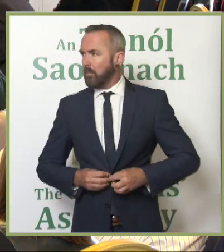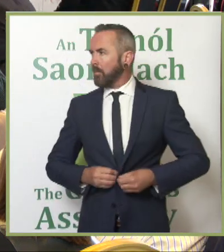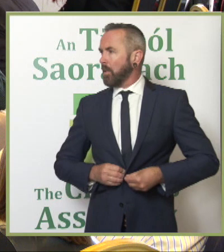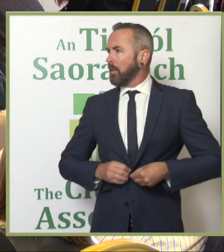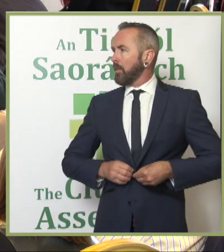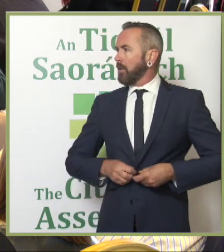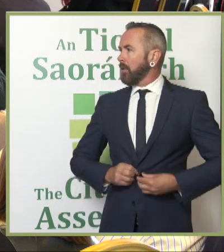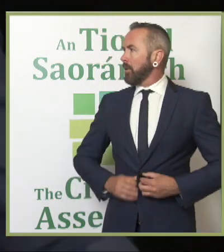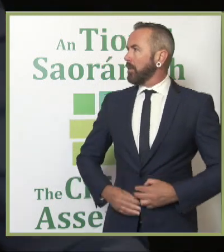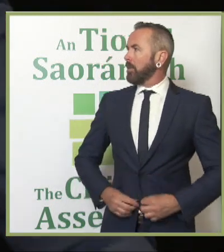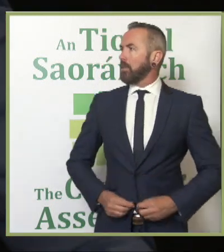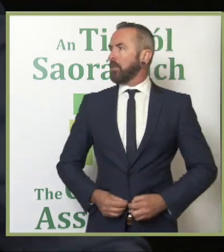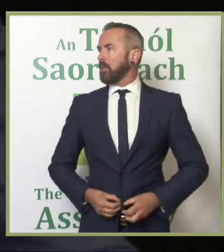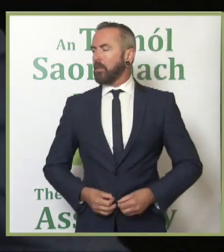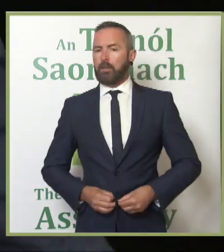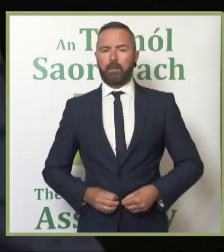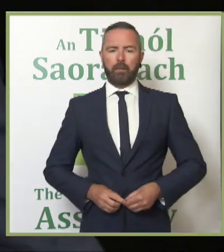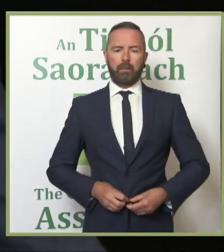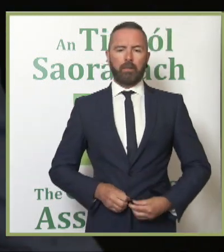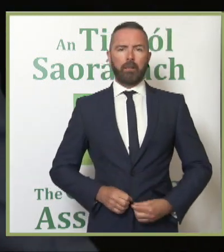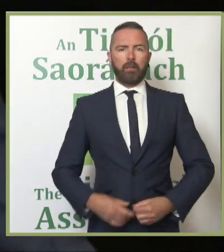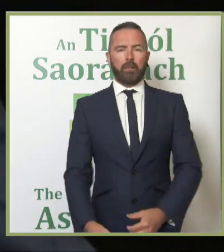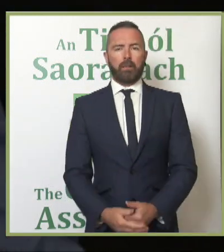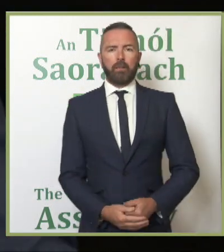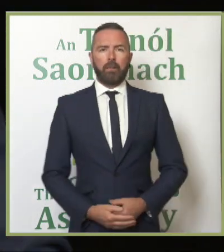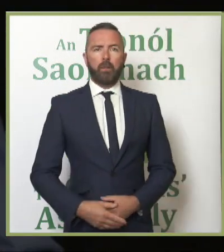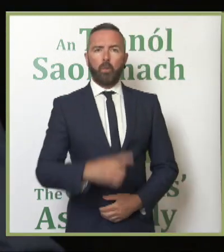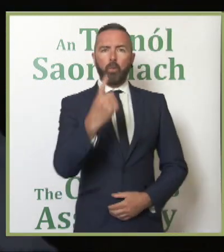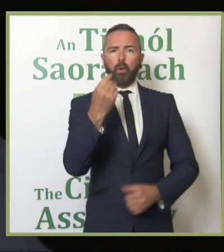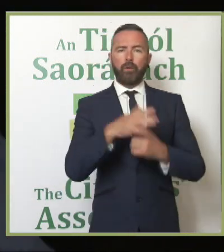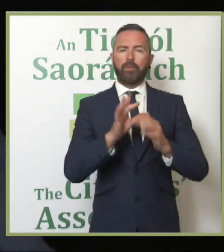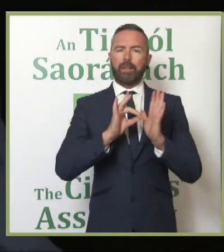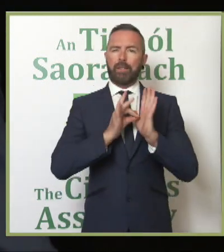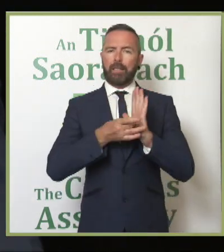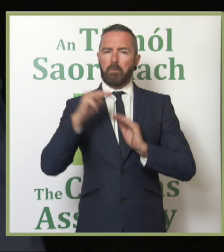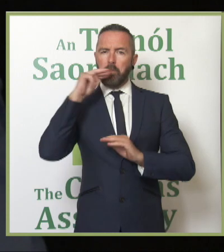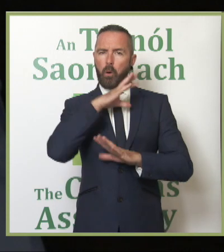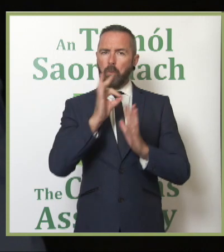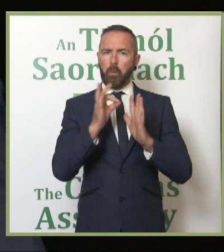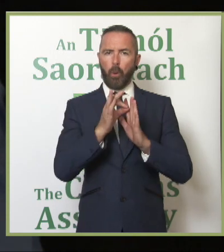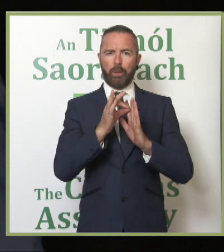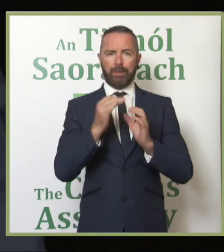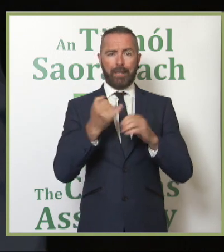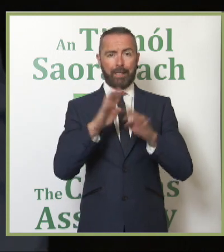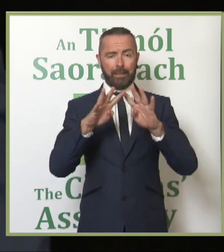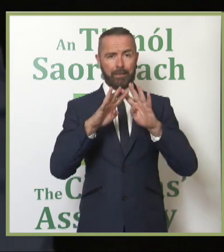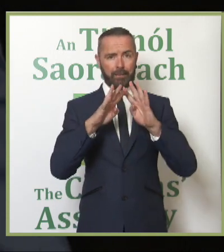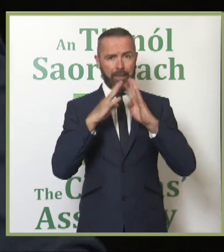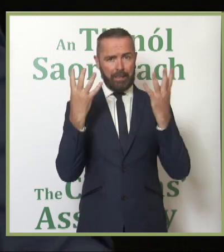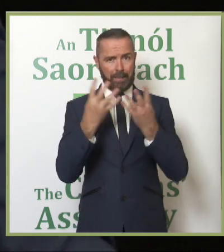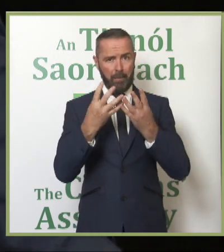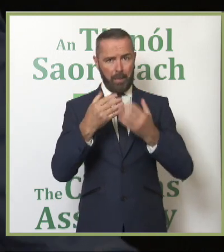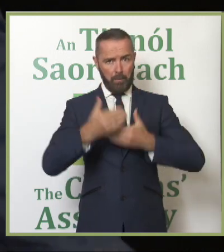points in the terms of reference for the Citizens' Assembly is that it's the members of the Assembly yourselves who agree the work